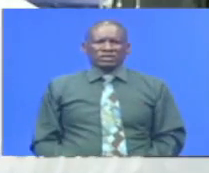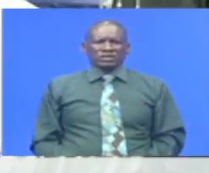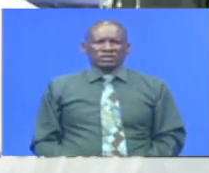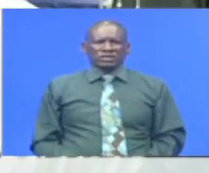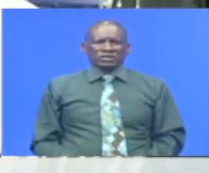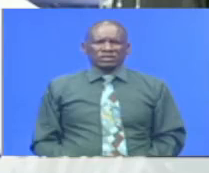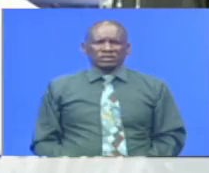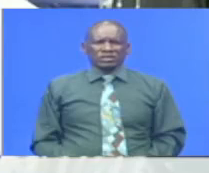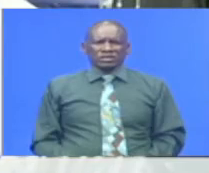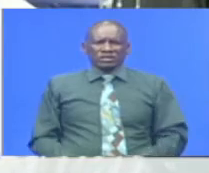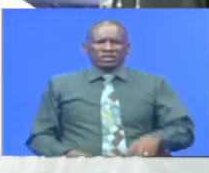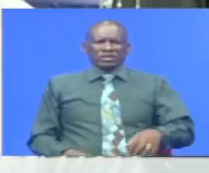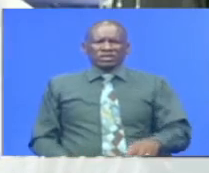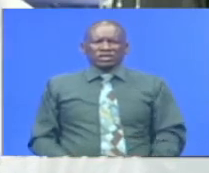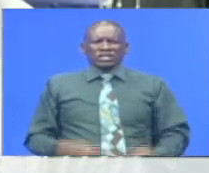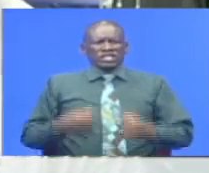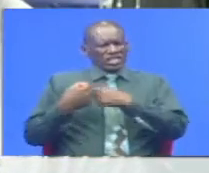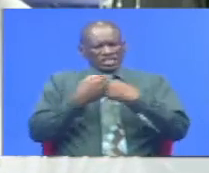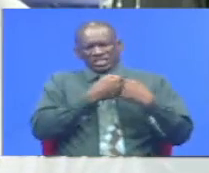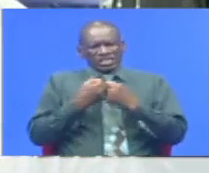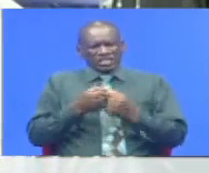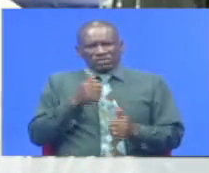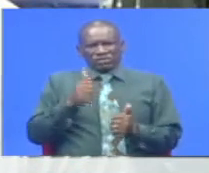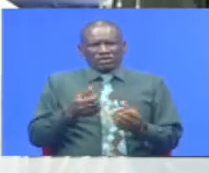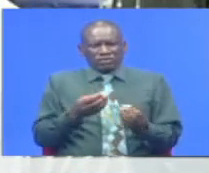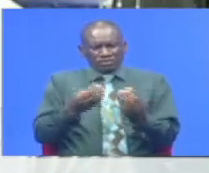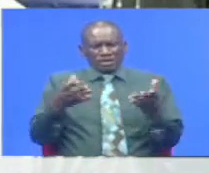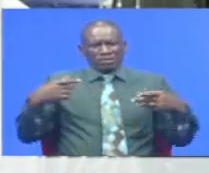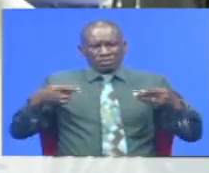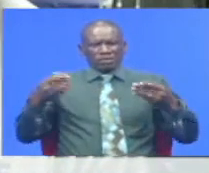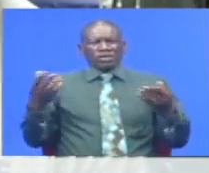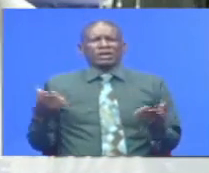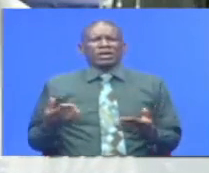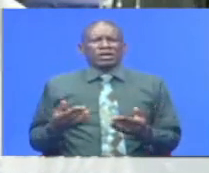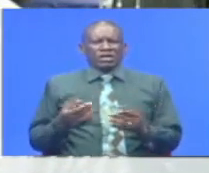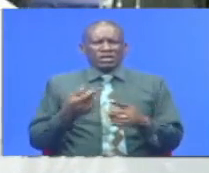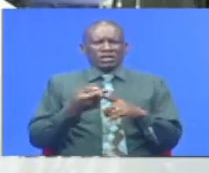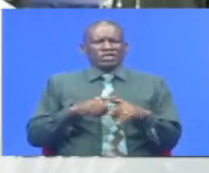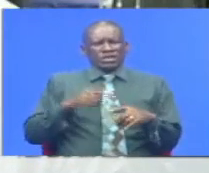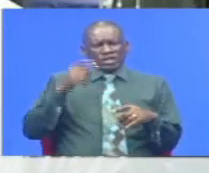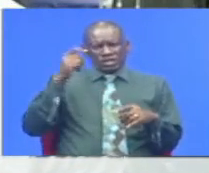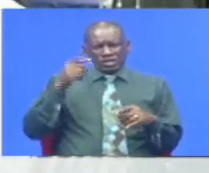Physical challenge started at minute 10, and then mental started at around minute 30.